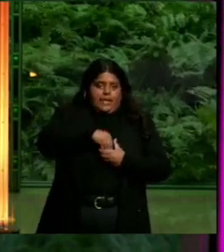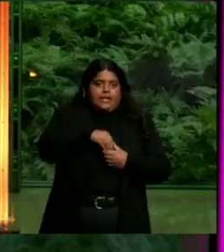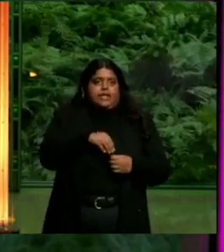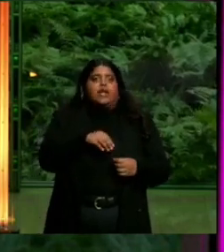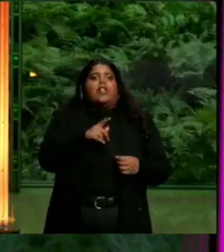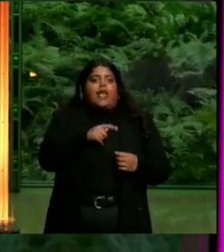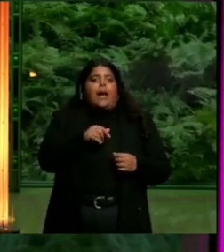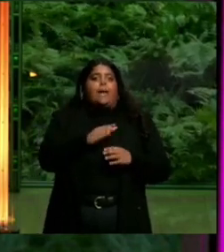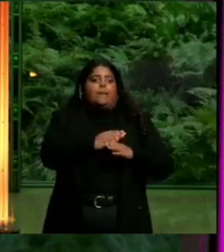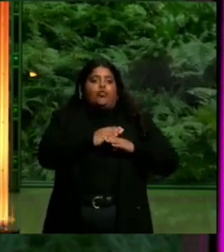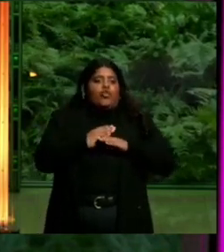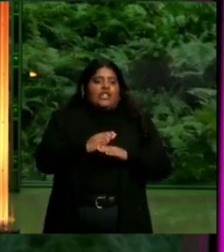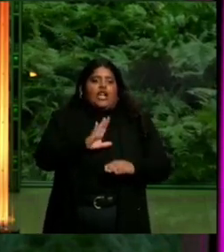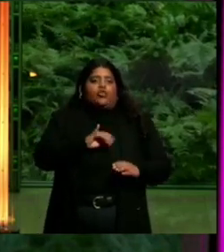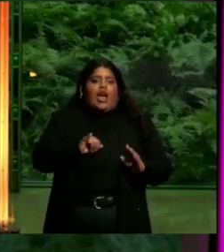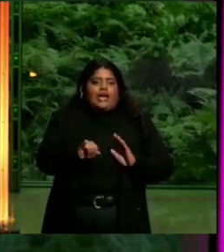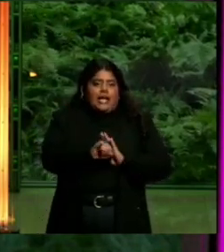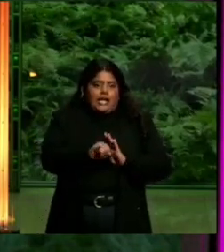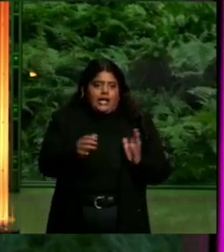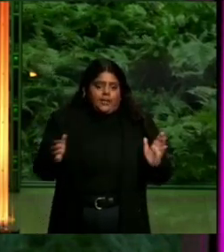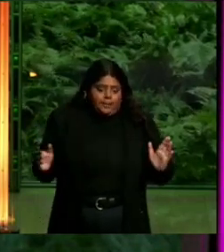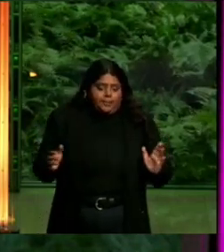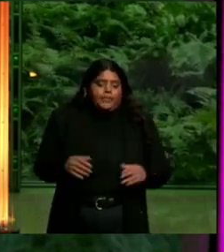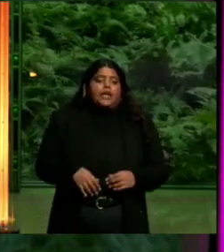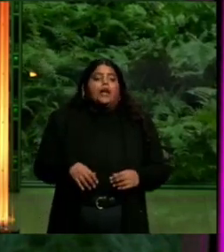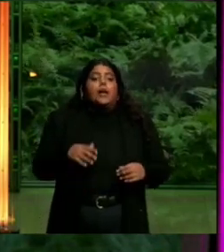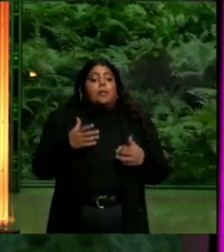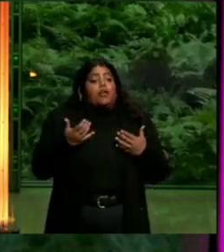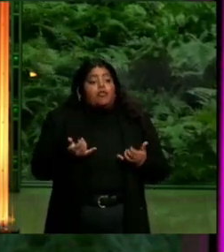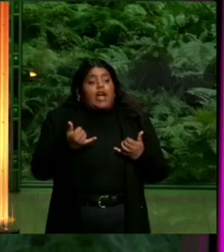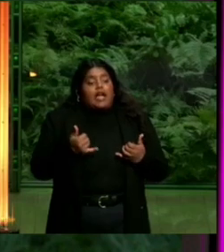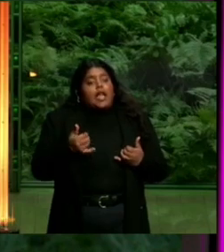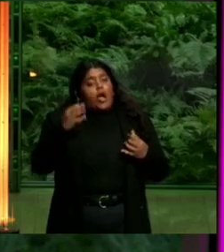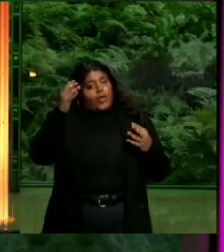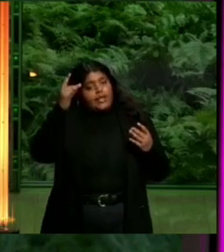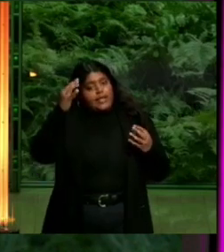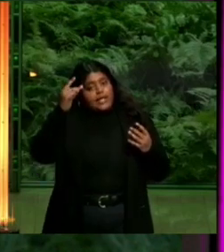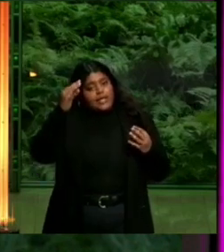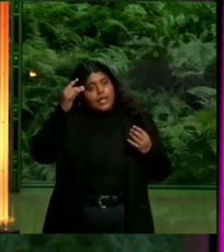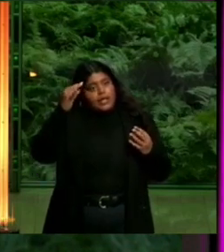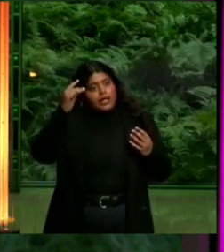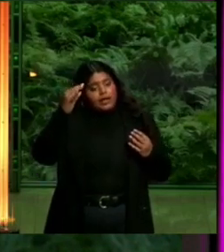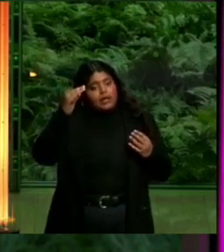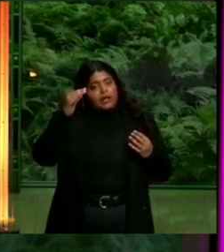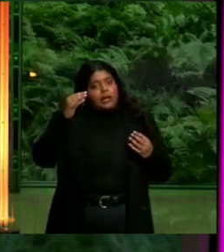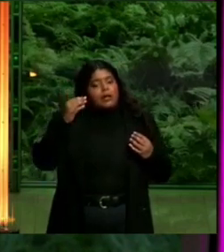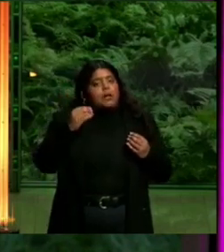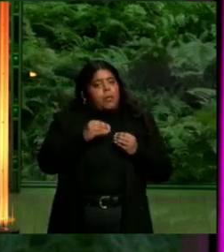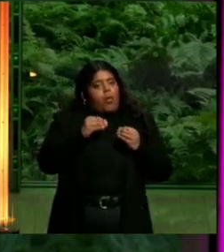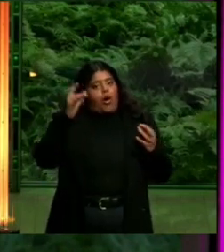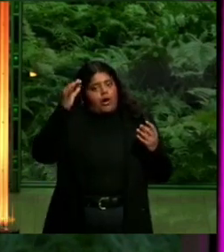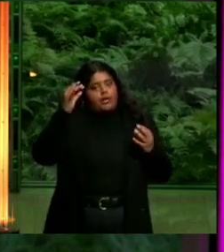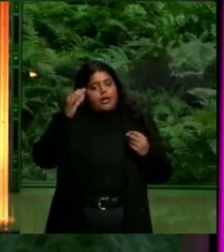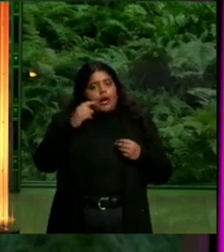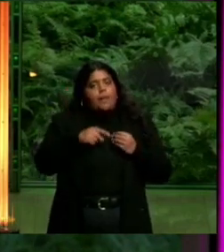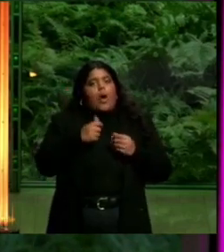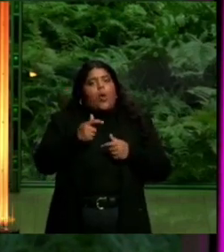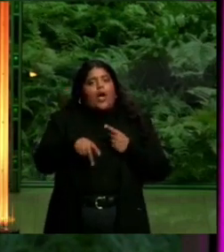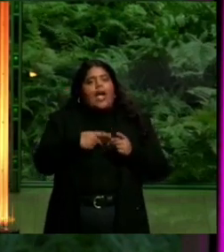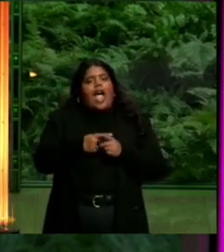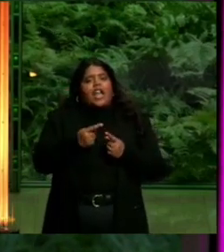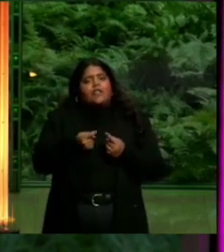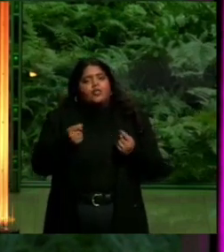IP. But even then, right, like being very thoughtful on like which tools you're using and what